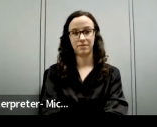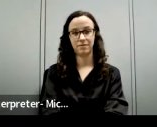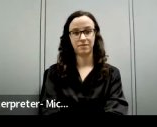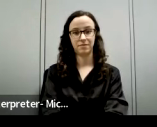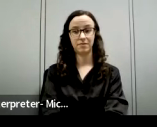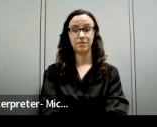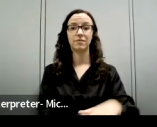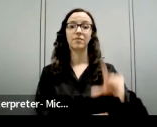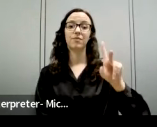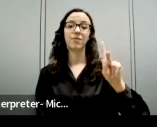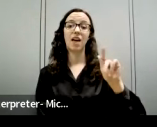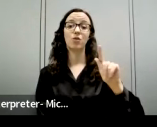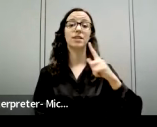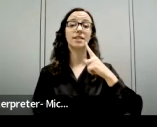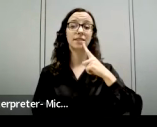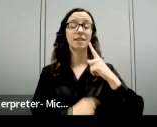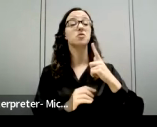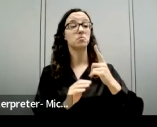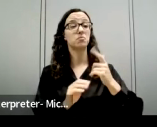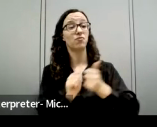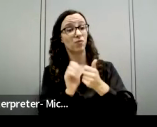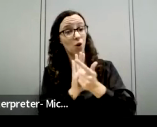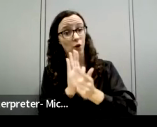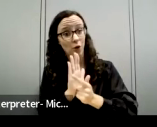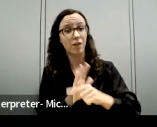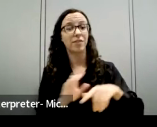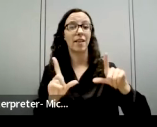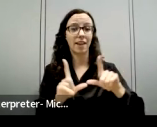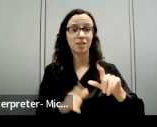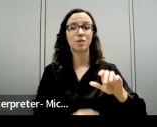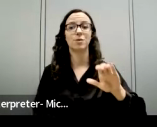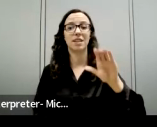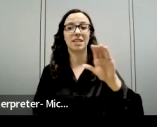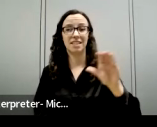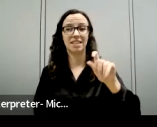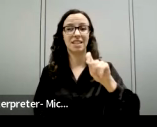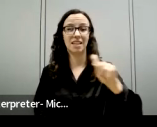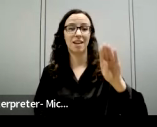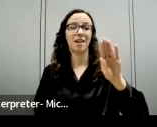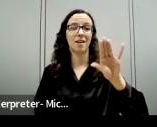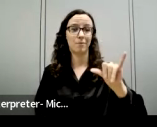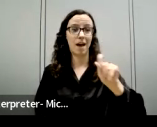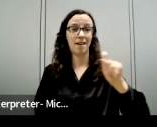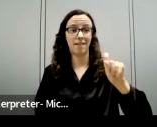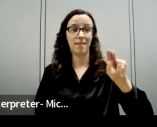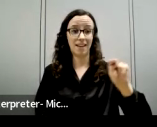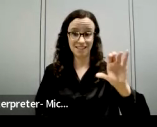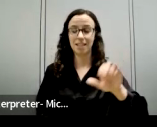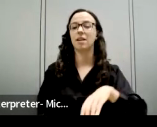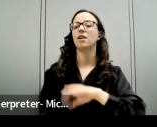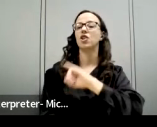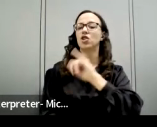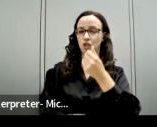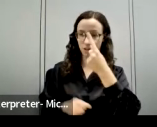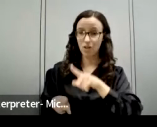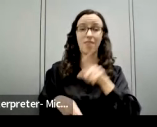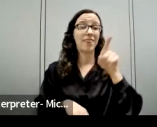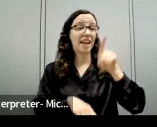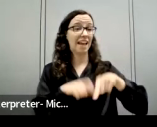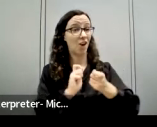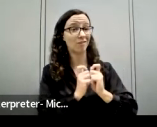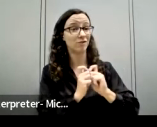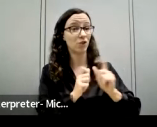So Catherine says legally the license would have to be CC by NC. John agrees. They can't alter the original